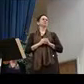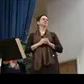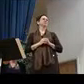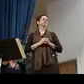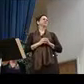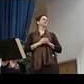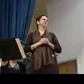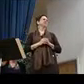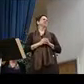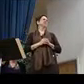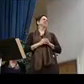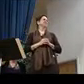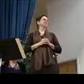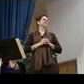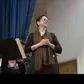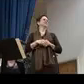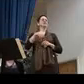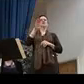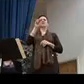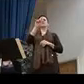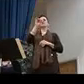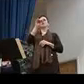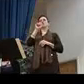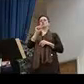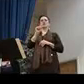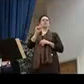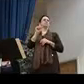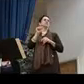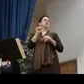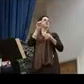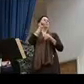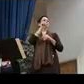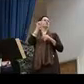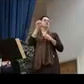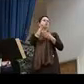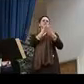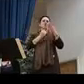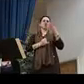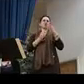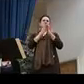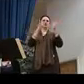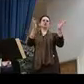Simon R. Berger, Associate of Arts, General Education.